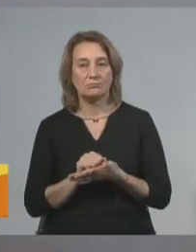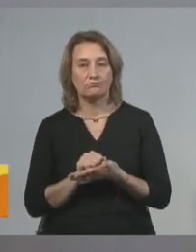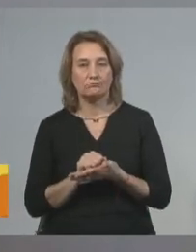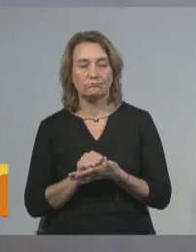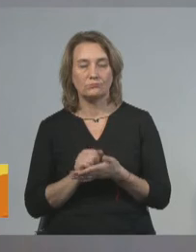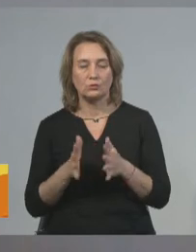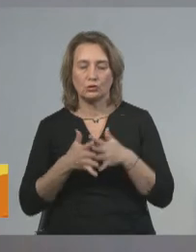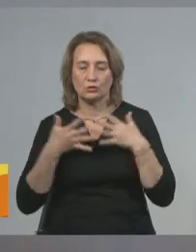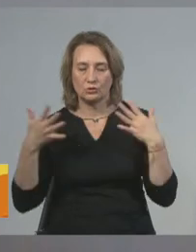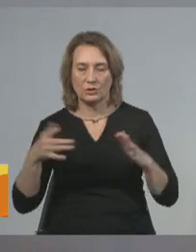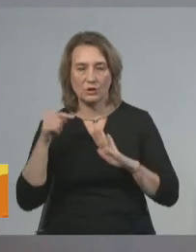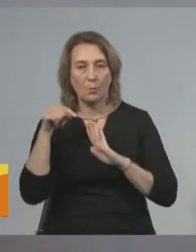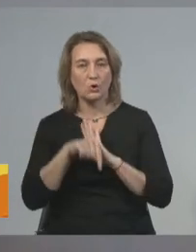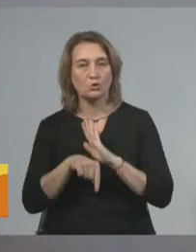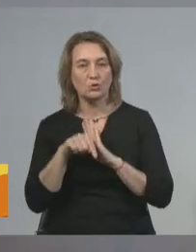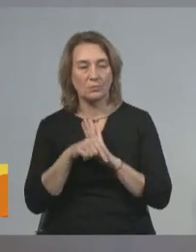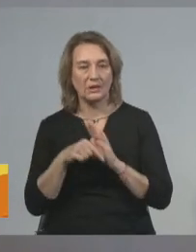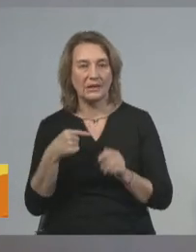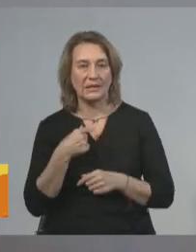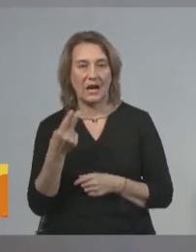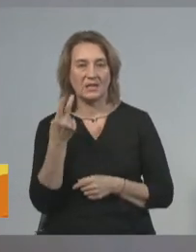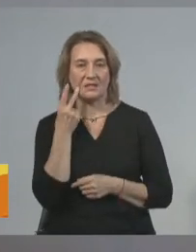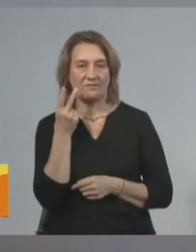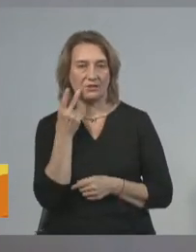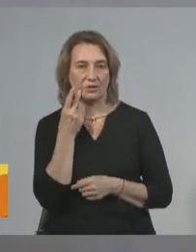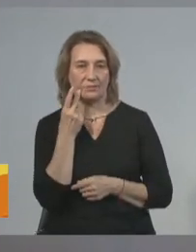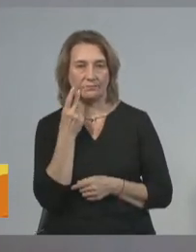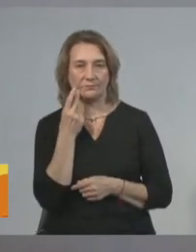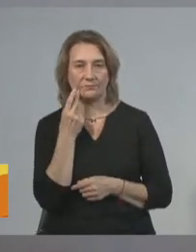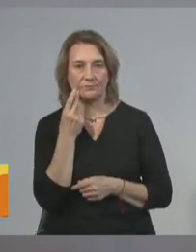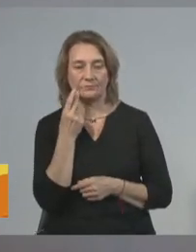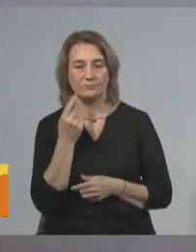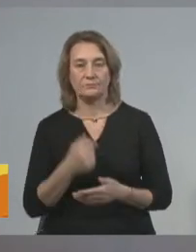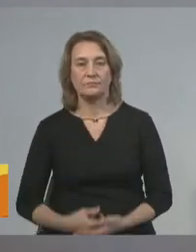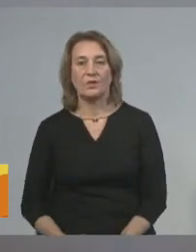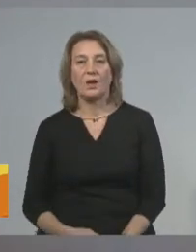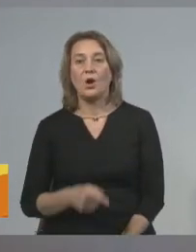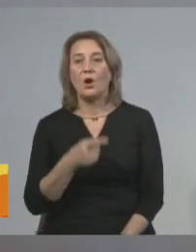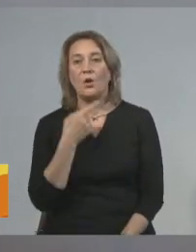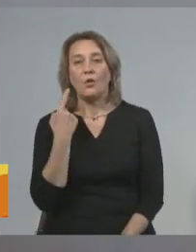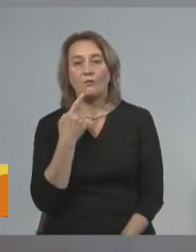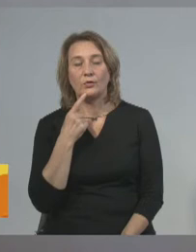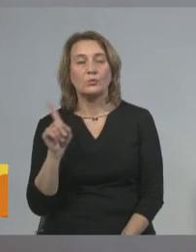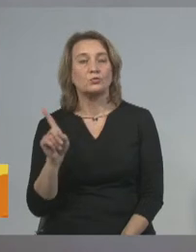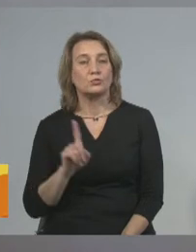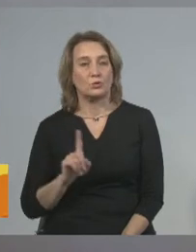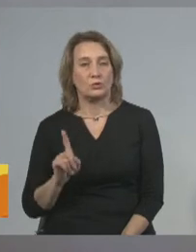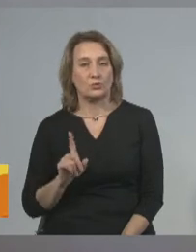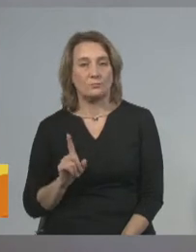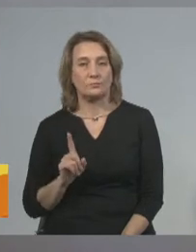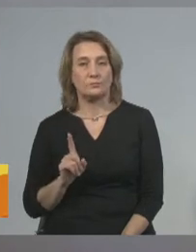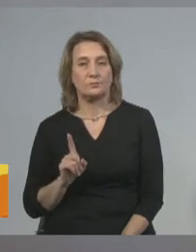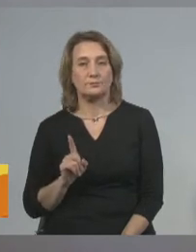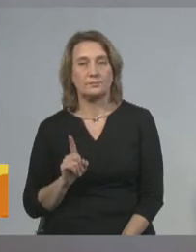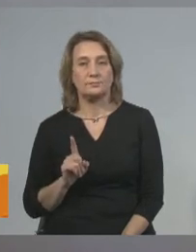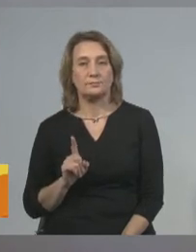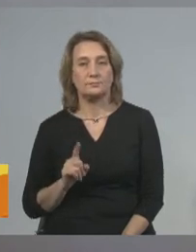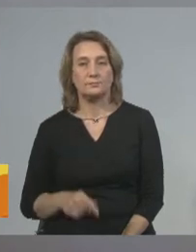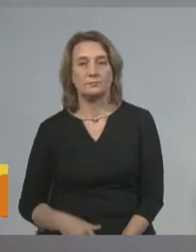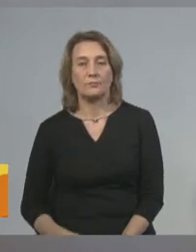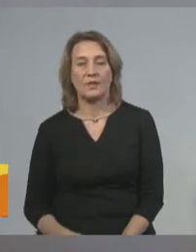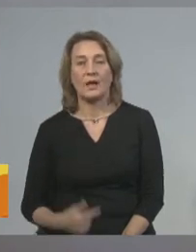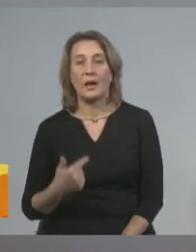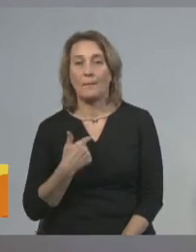that our only party is a feminine party somehow as a as a woman we should protect